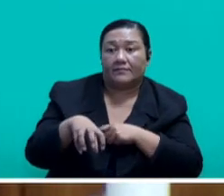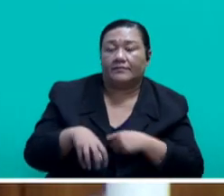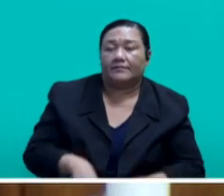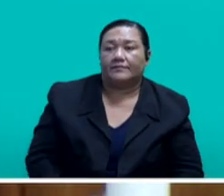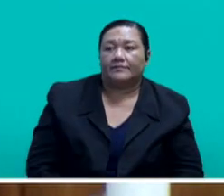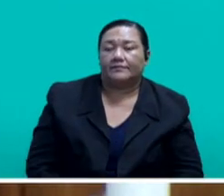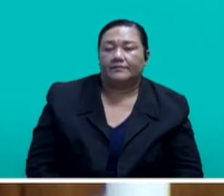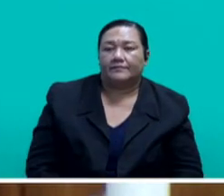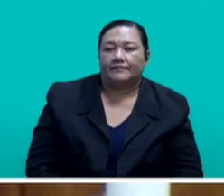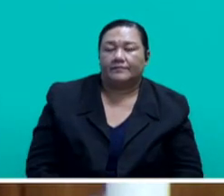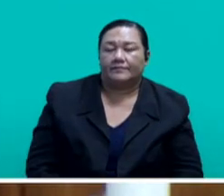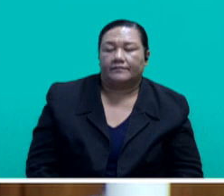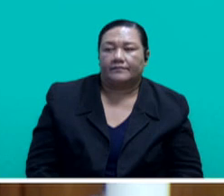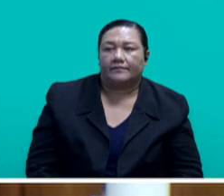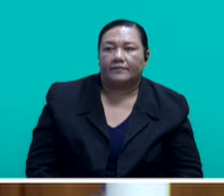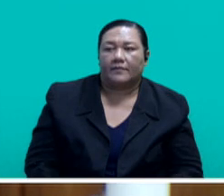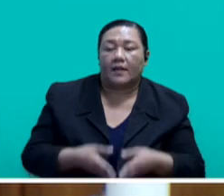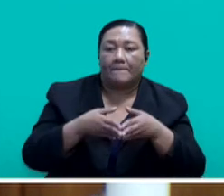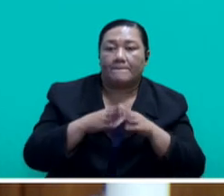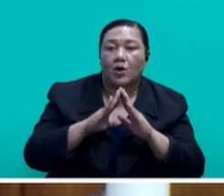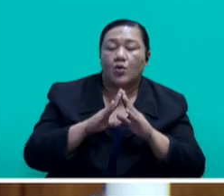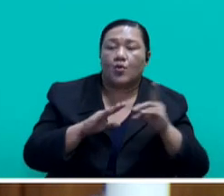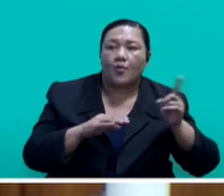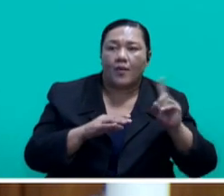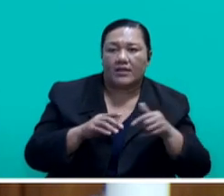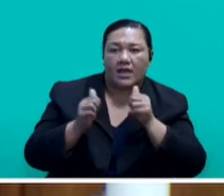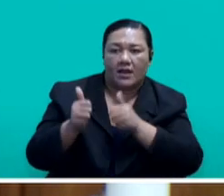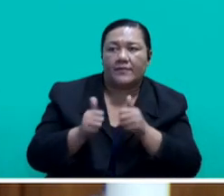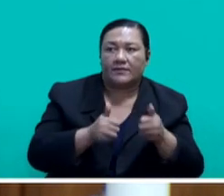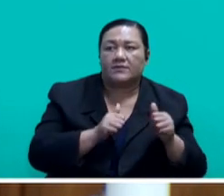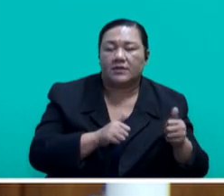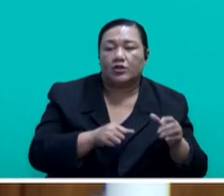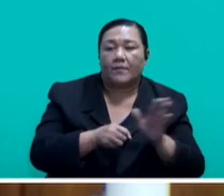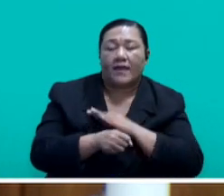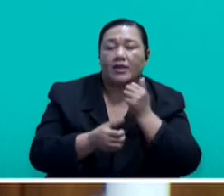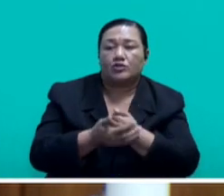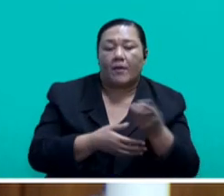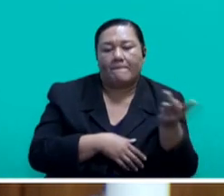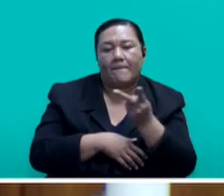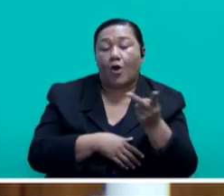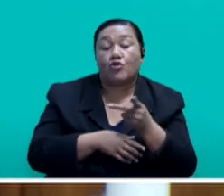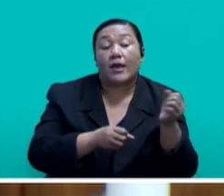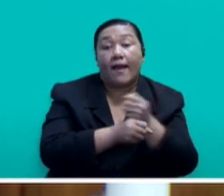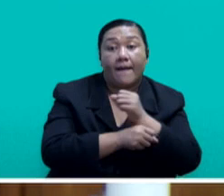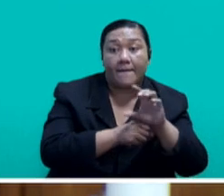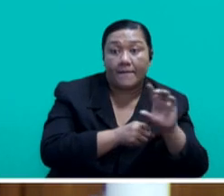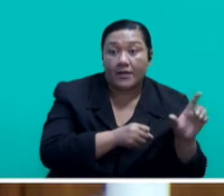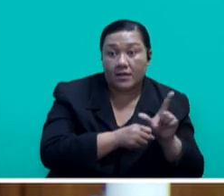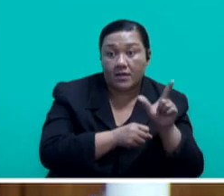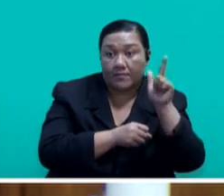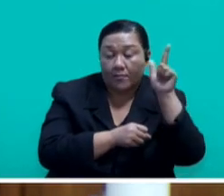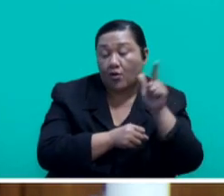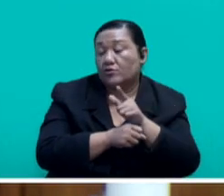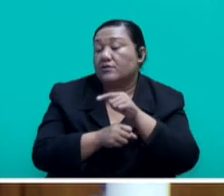with the restoration of the tripartite arrangement, ensuring that both the workers and employers are respected through